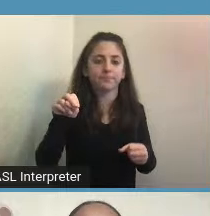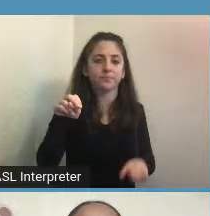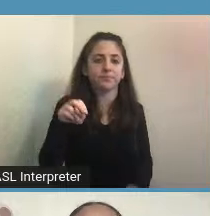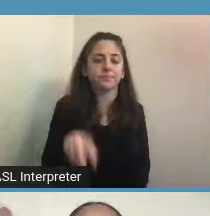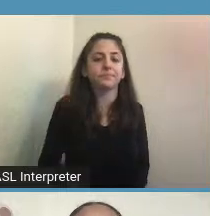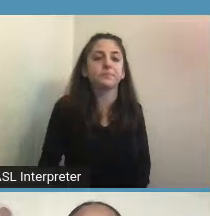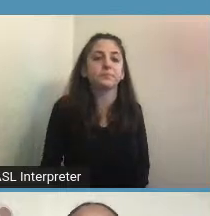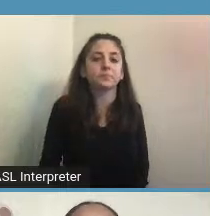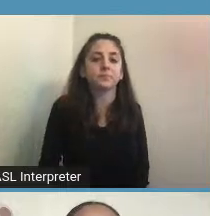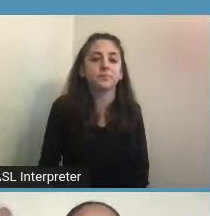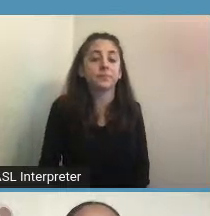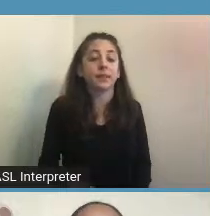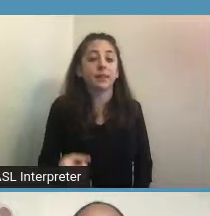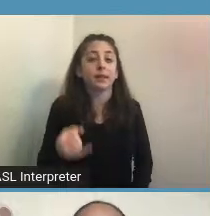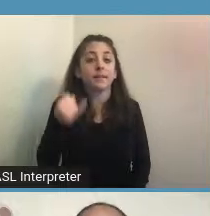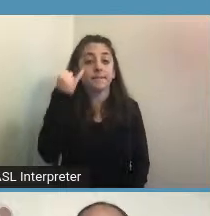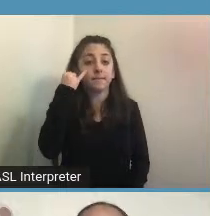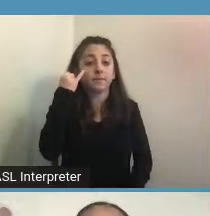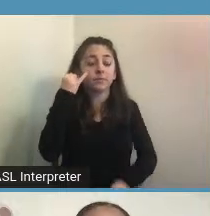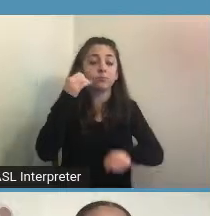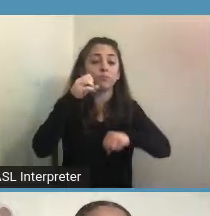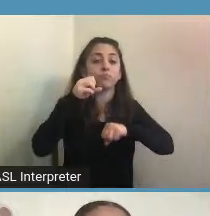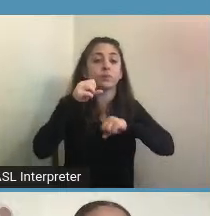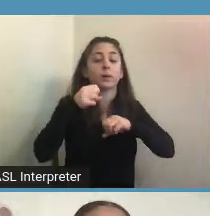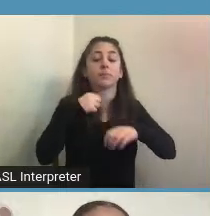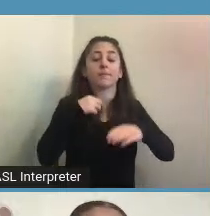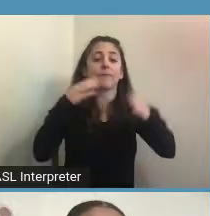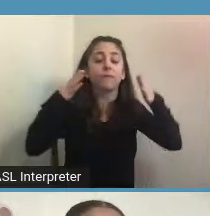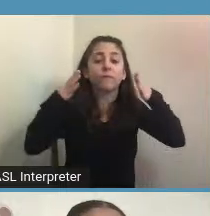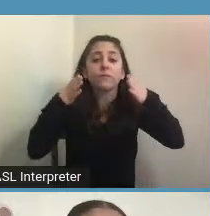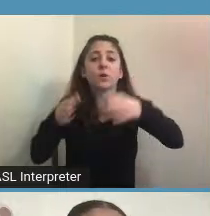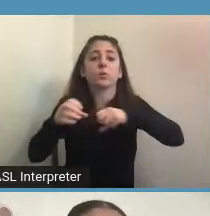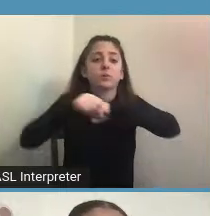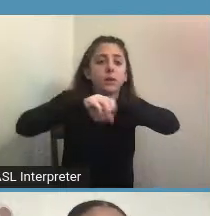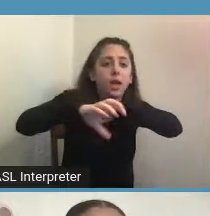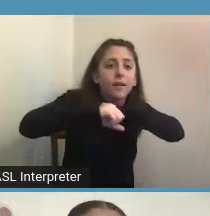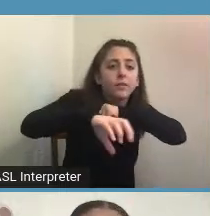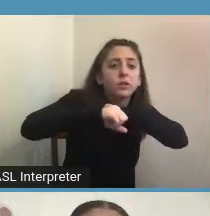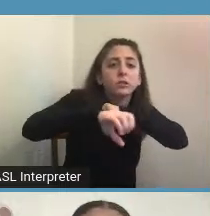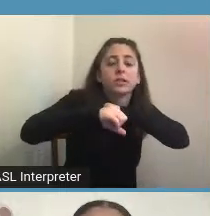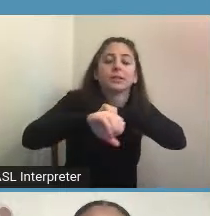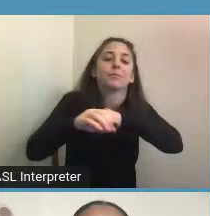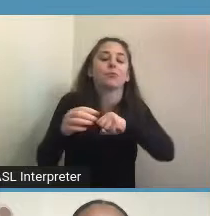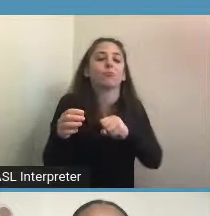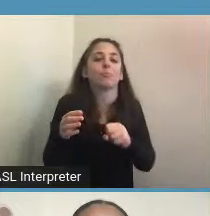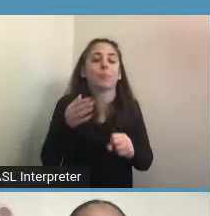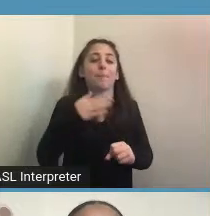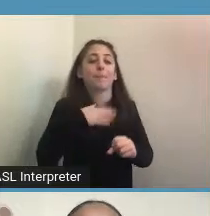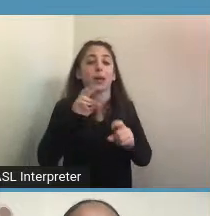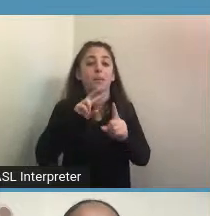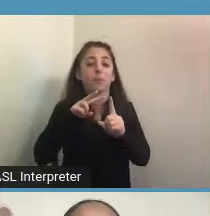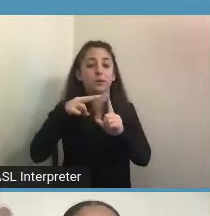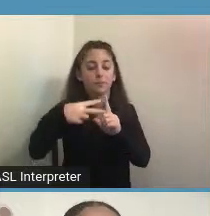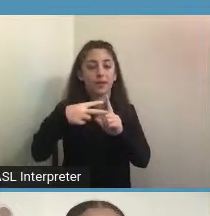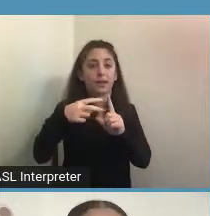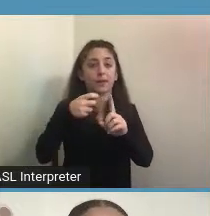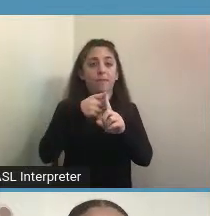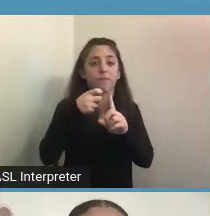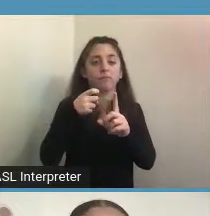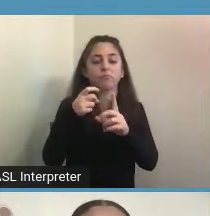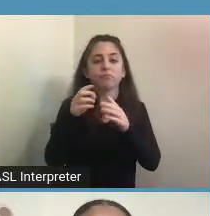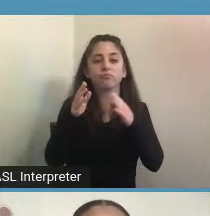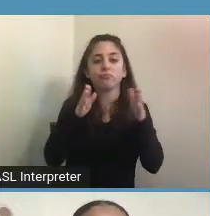am approaching a campaign, I honestly look at it from a more fashion lens than anything else, because that's really